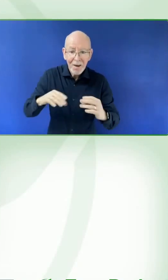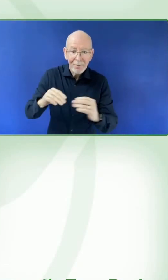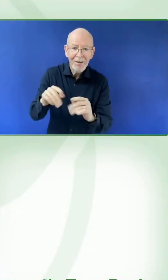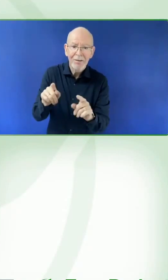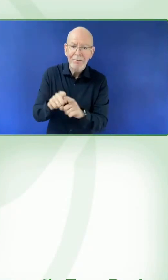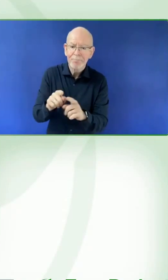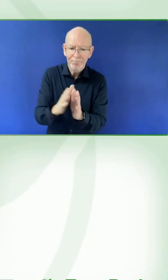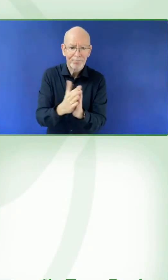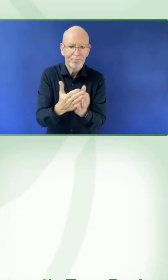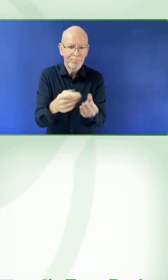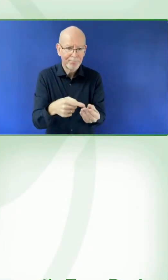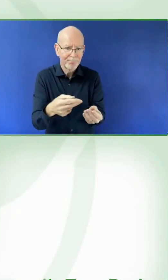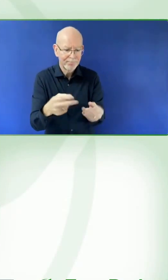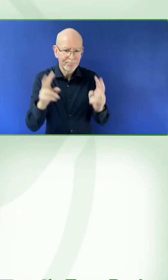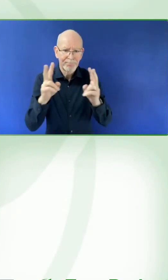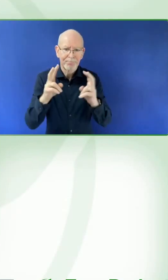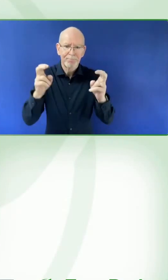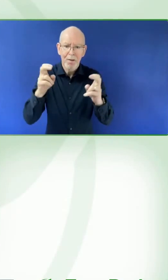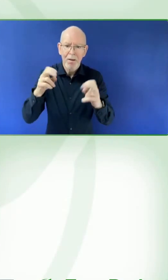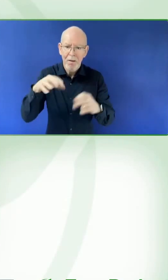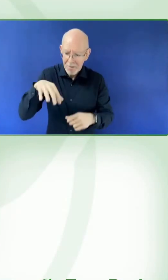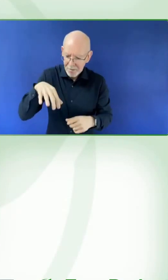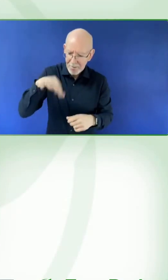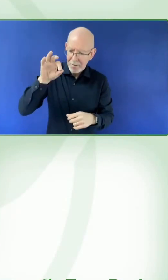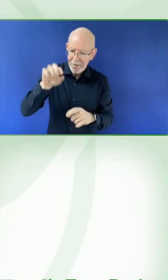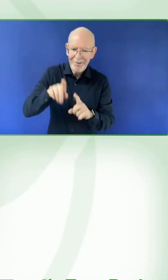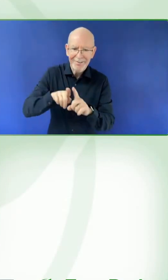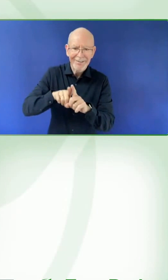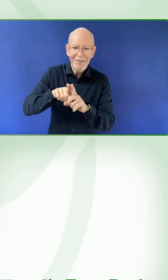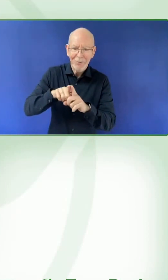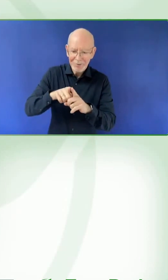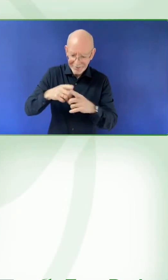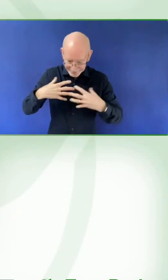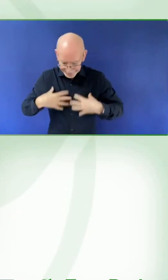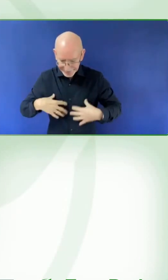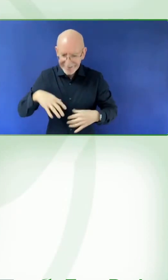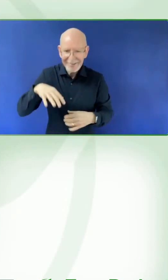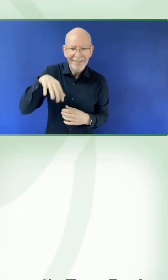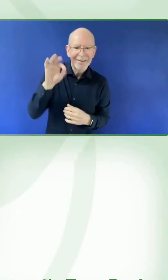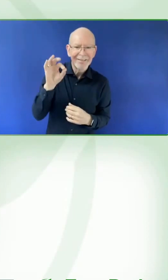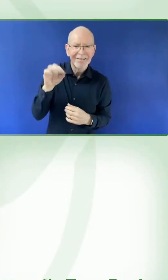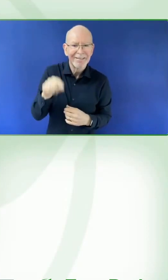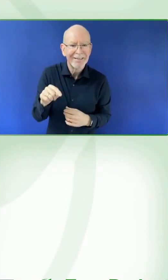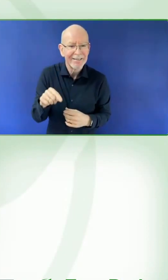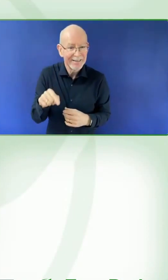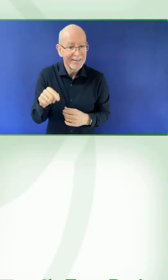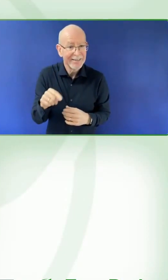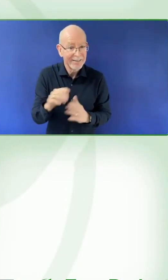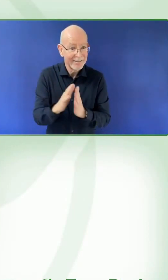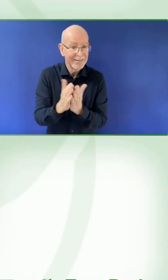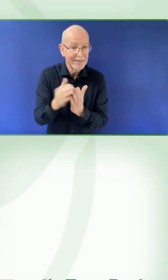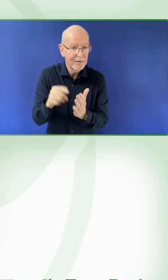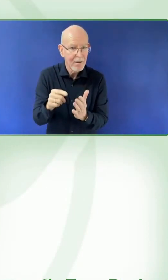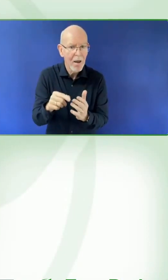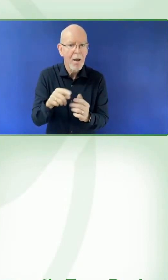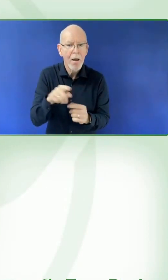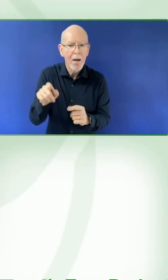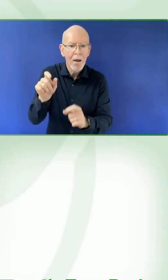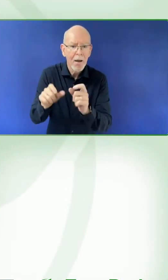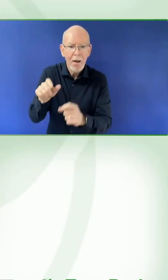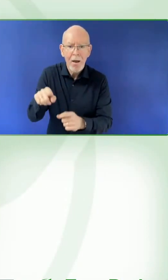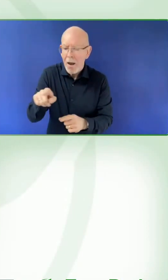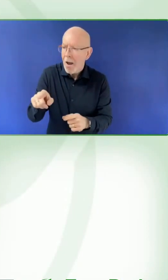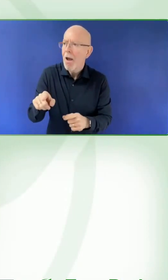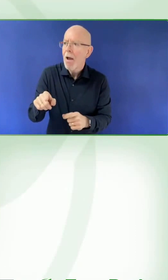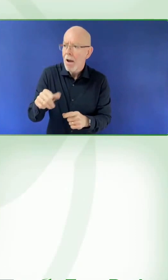believe that it's very important to promote comprehensive sexuality education as a purpose of different sectors, such